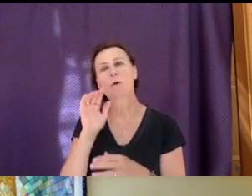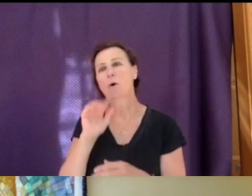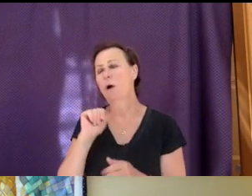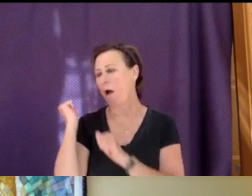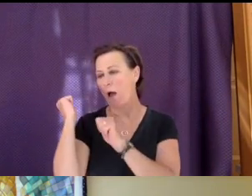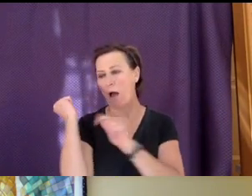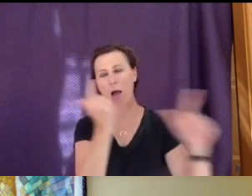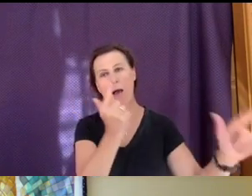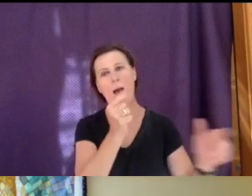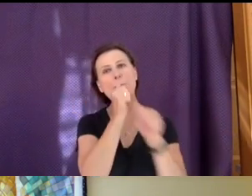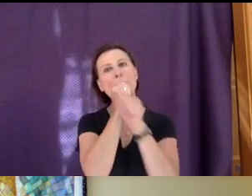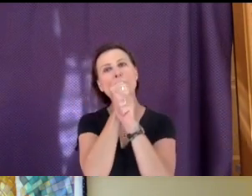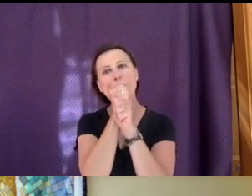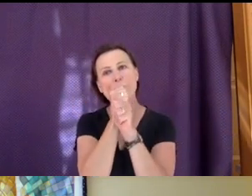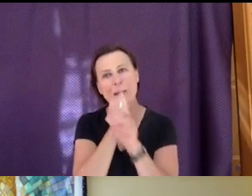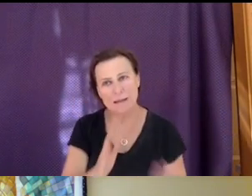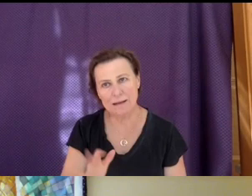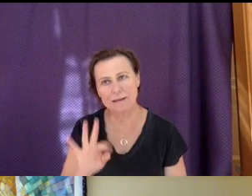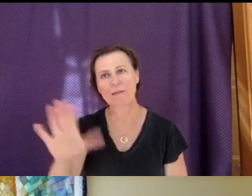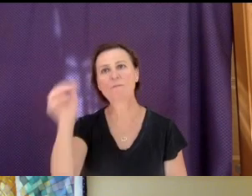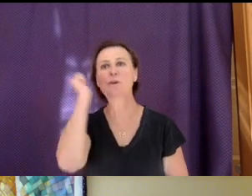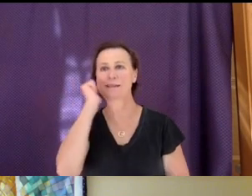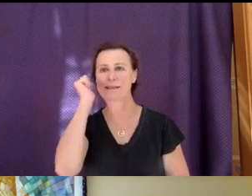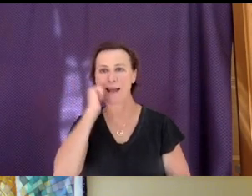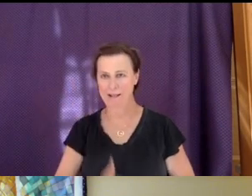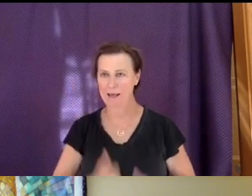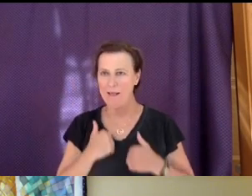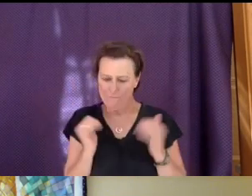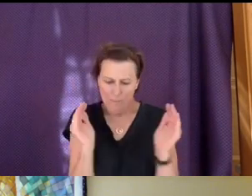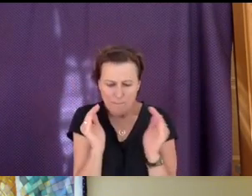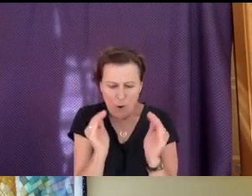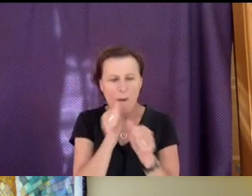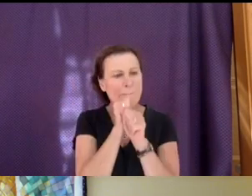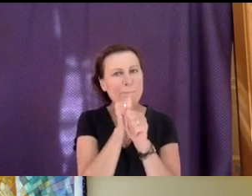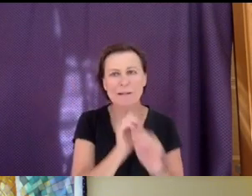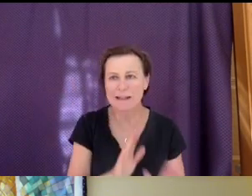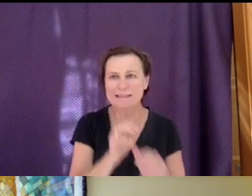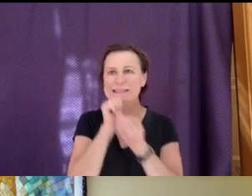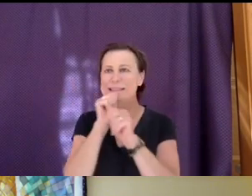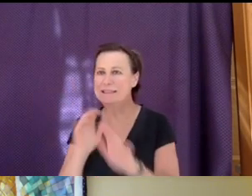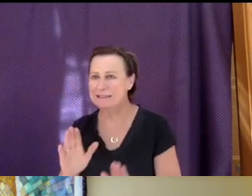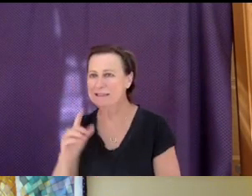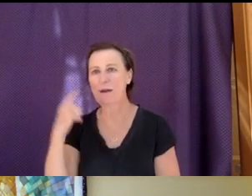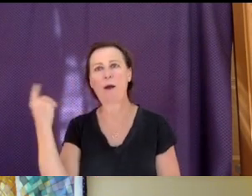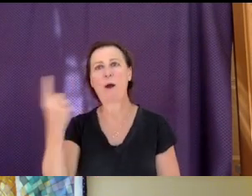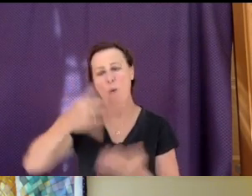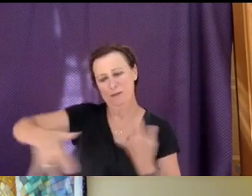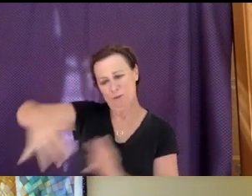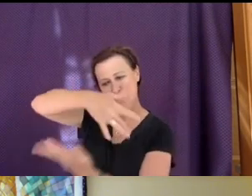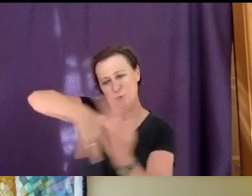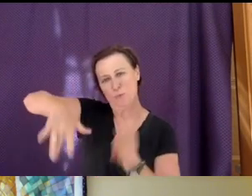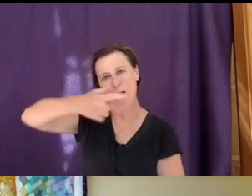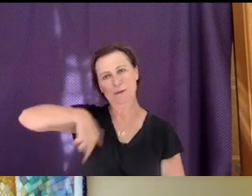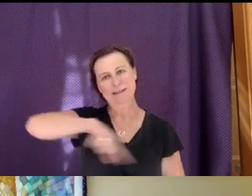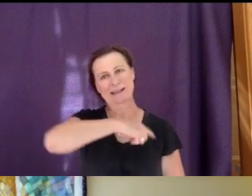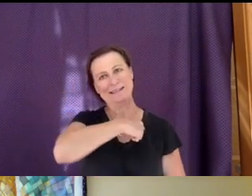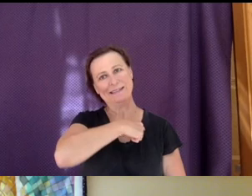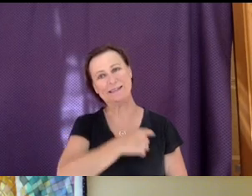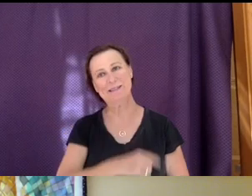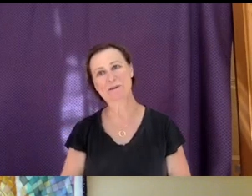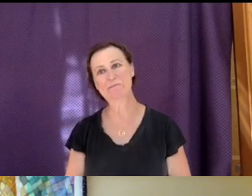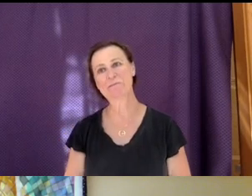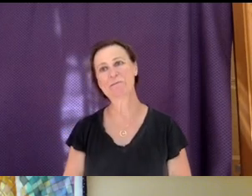your day-to-day life, the small blessings that always surround us.